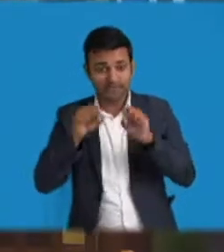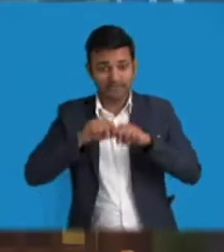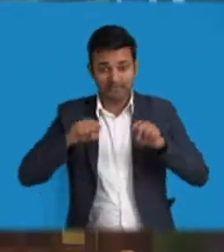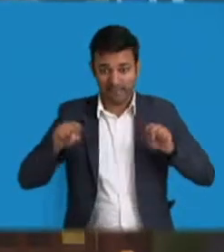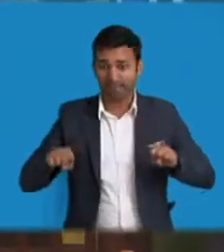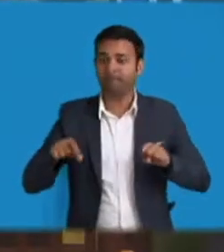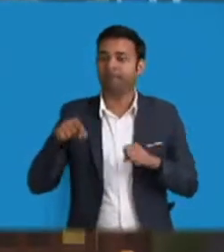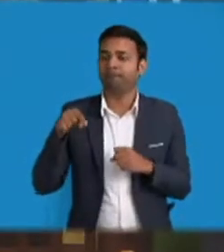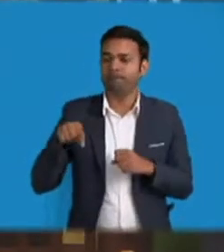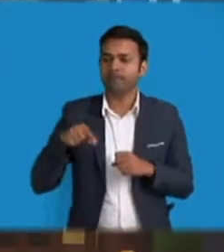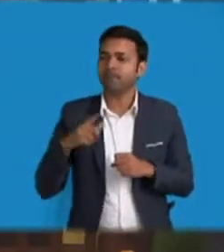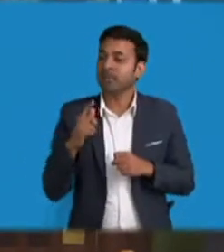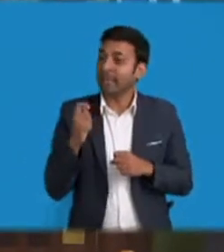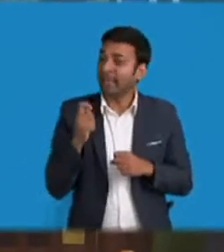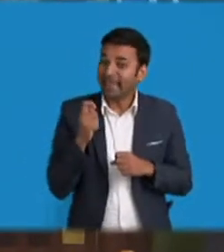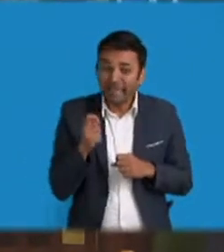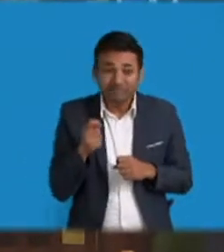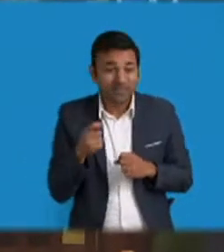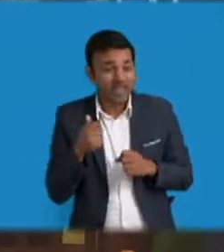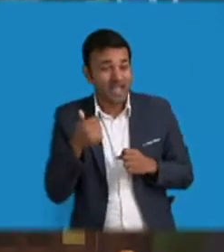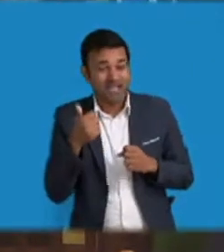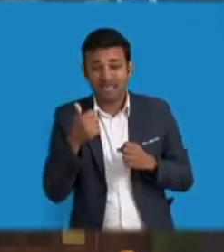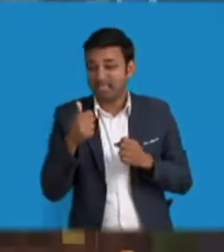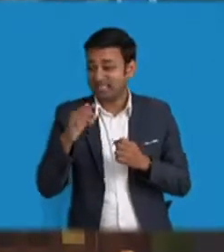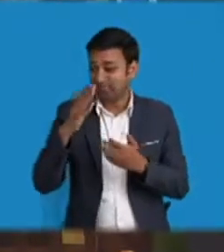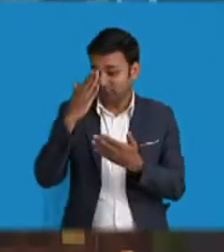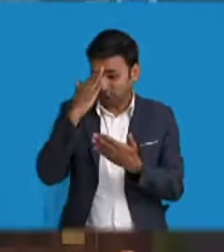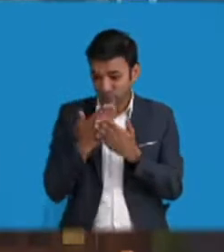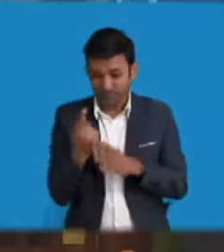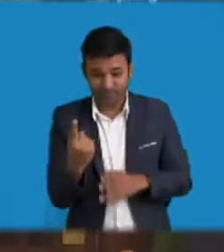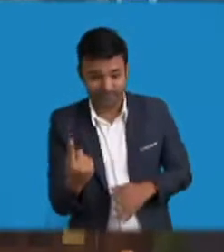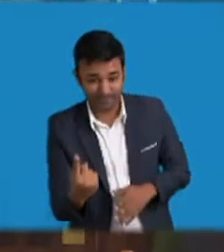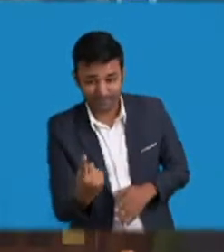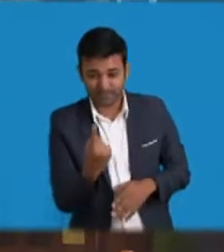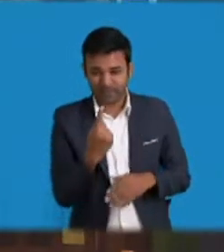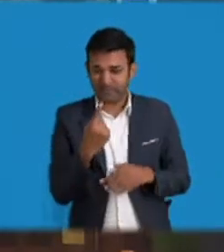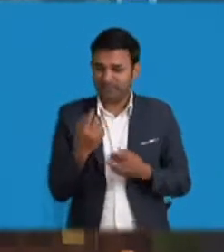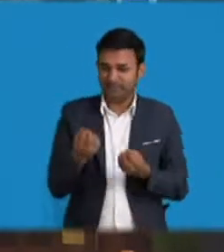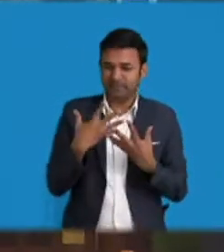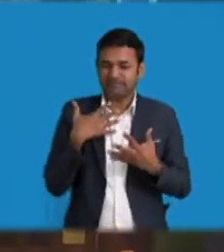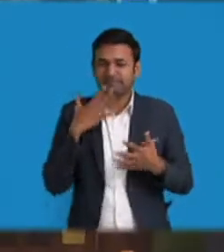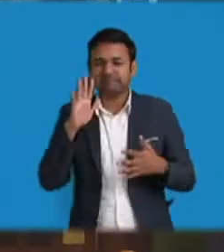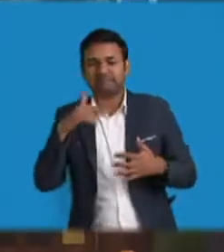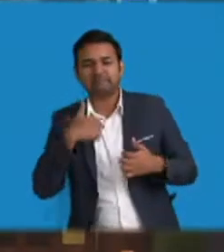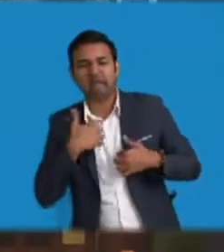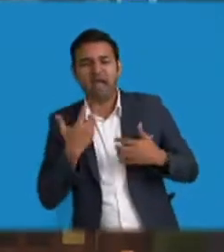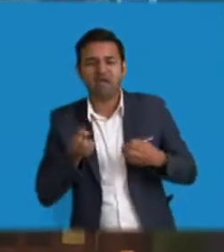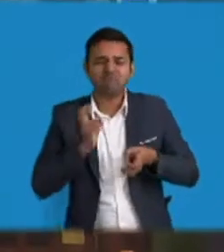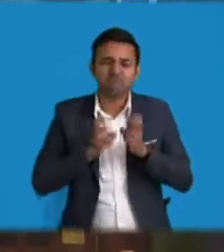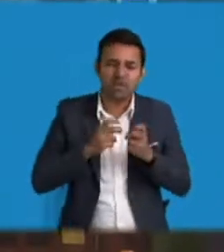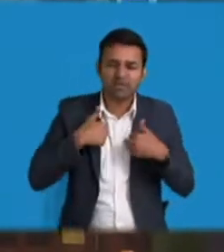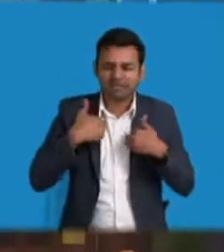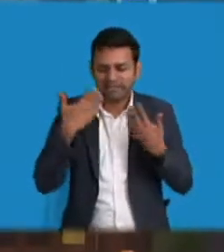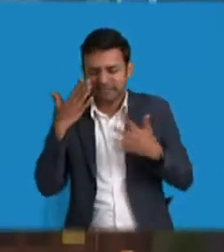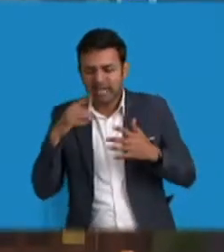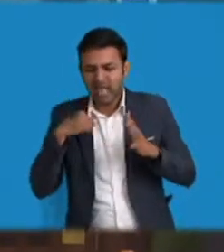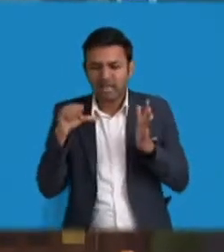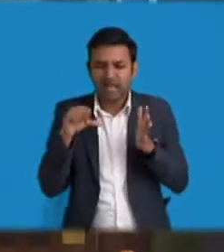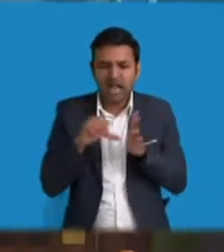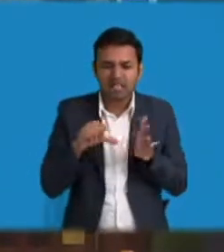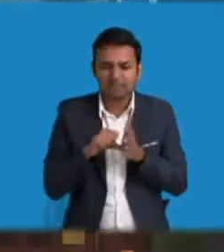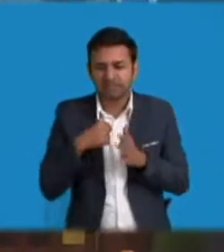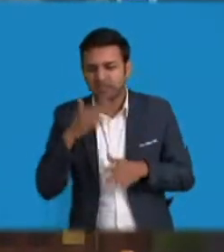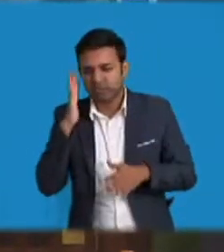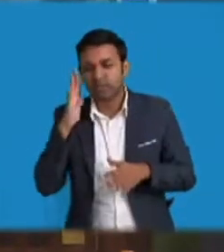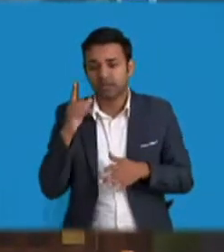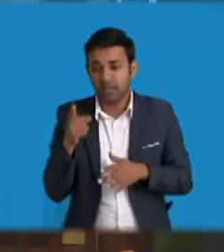if students do come forward with any particular problem, then the school do have a database of students